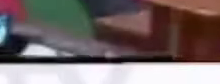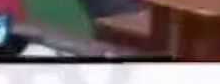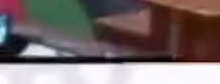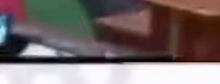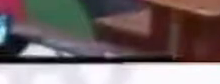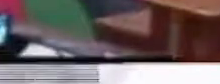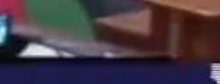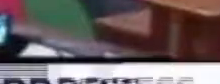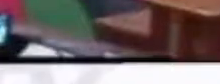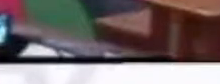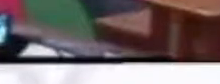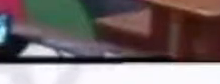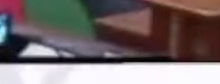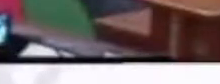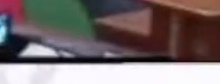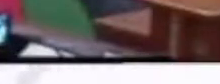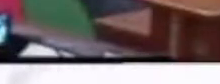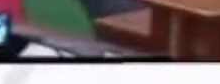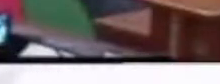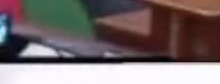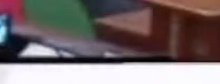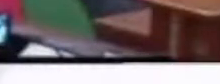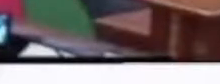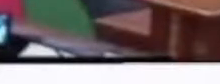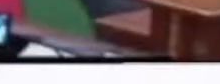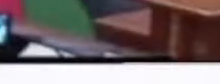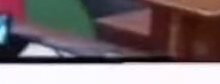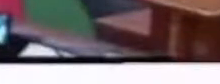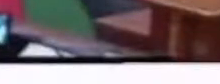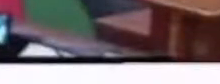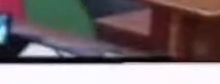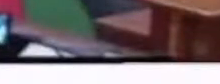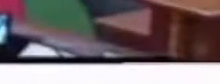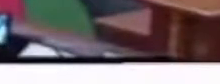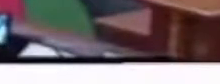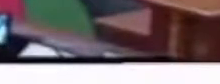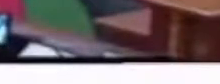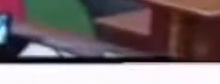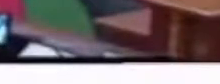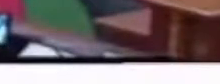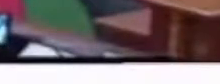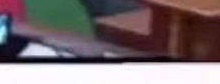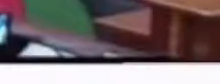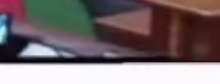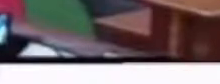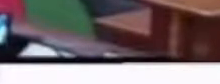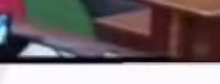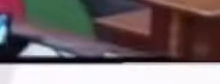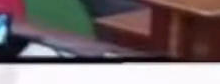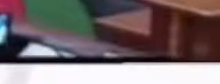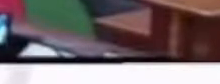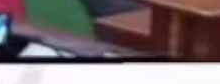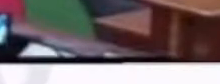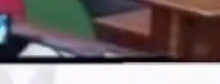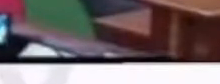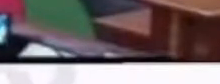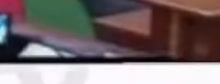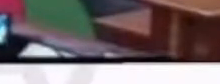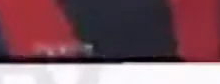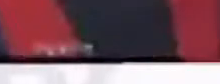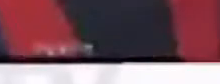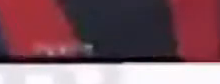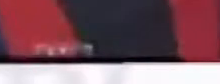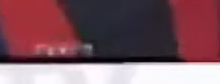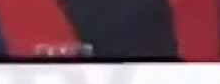With Linda Mama, I am confident that we can achieve the freedom from want for our vulnerable mothers,